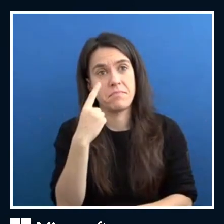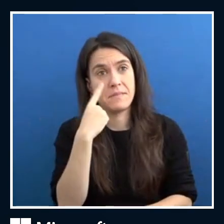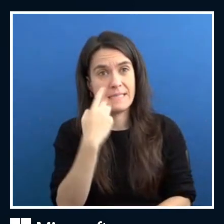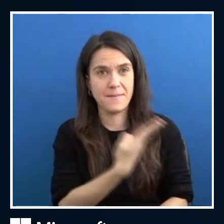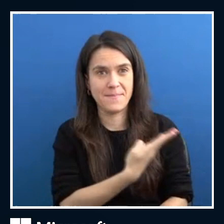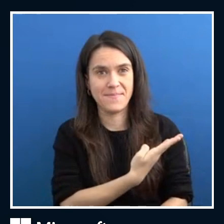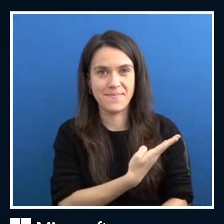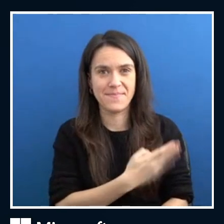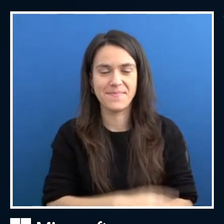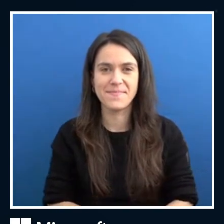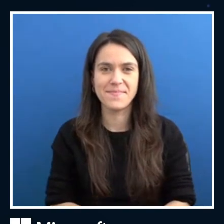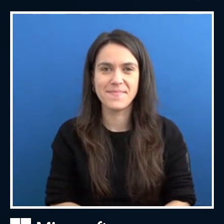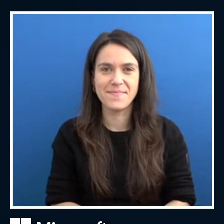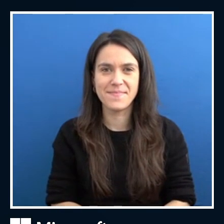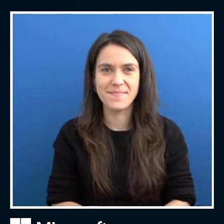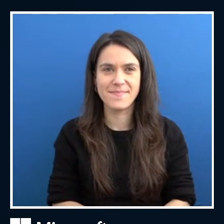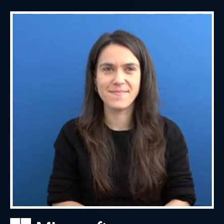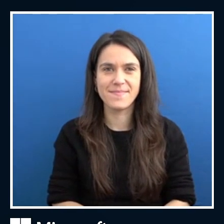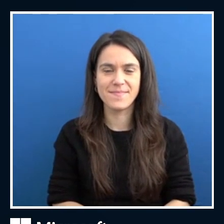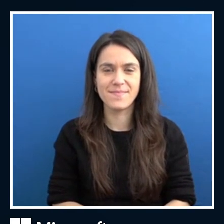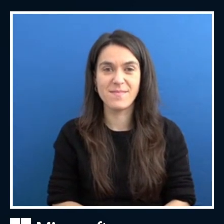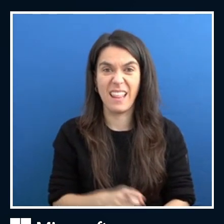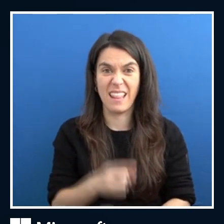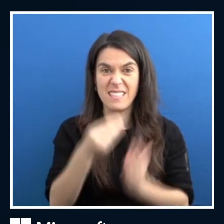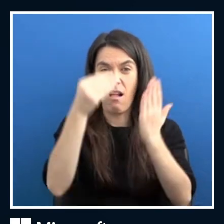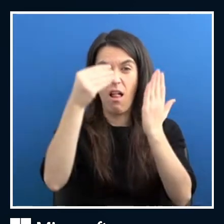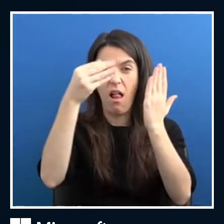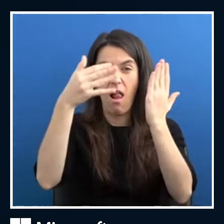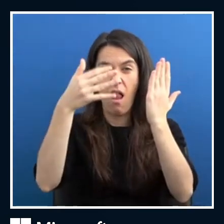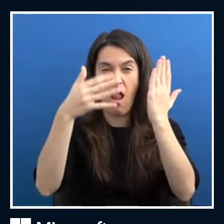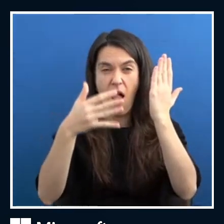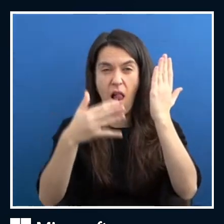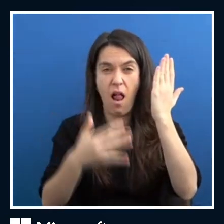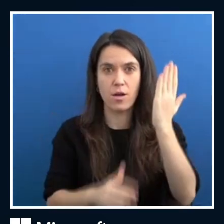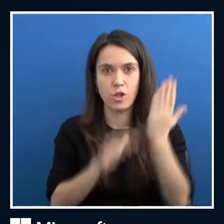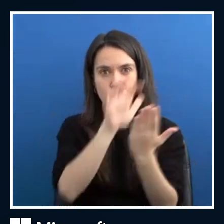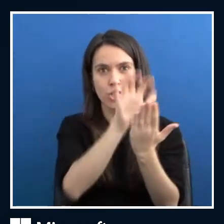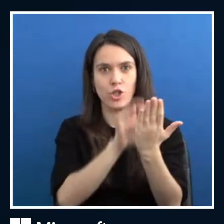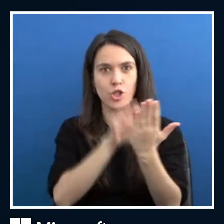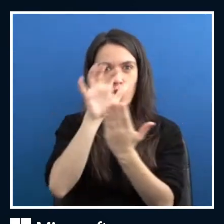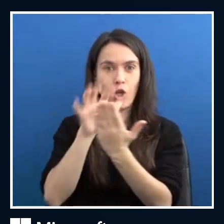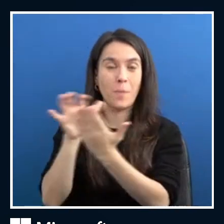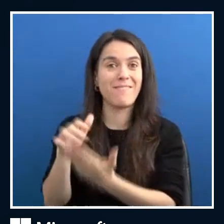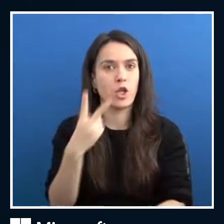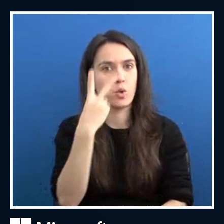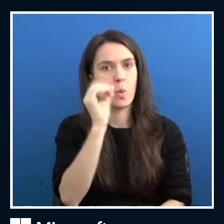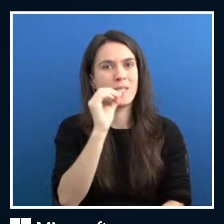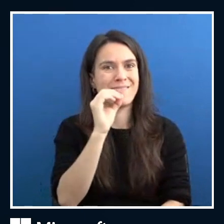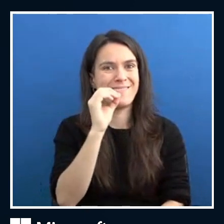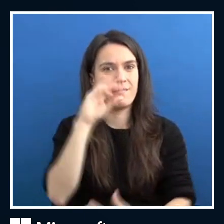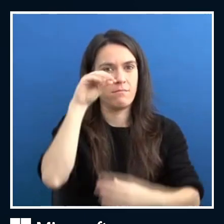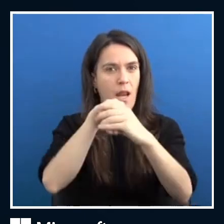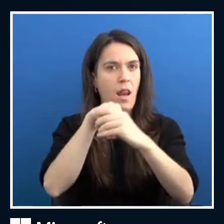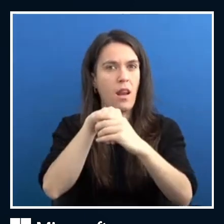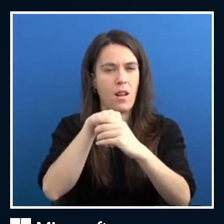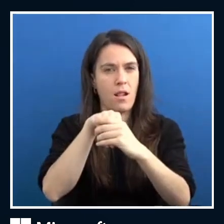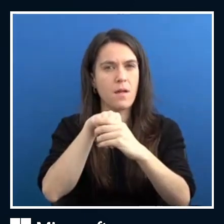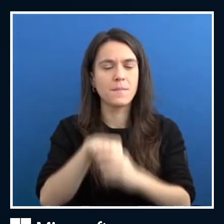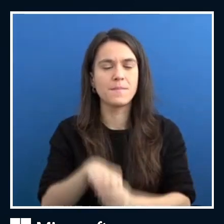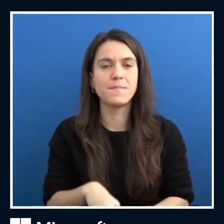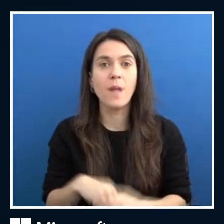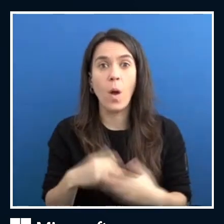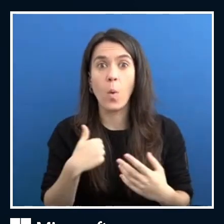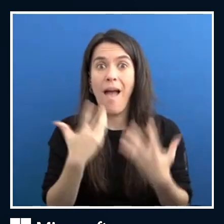list of all different JSON documents. So we will find 20 documents in total. But what we have is our